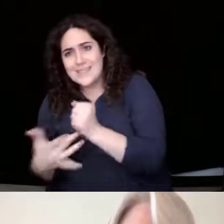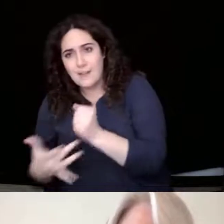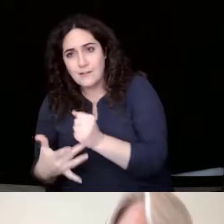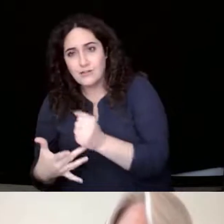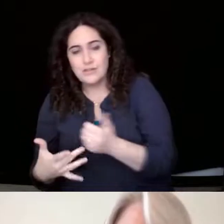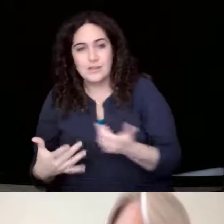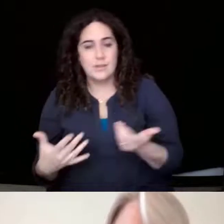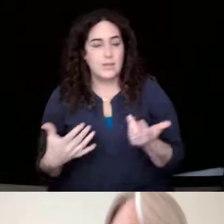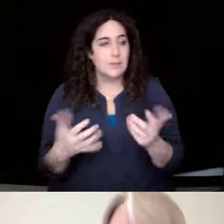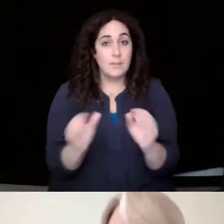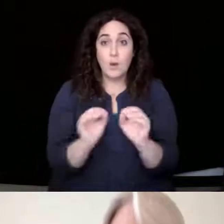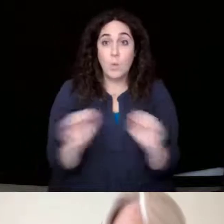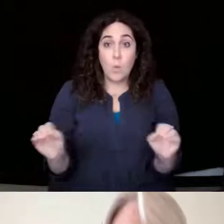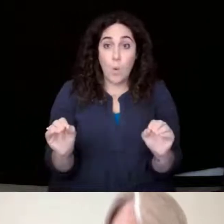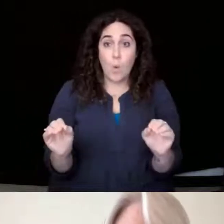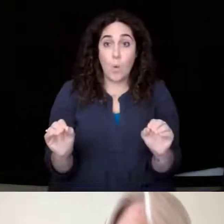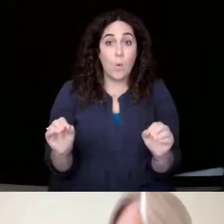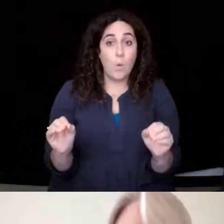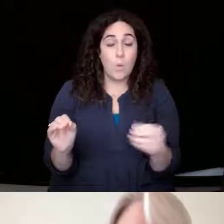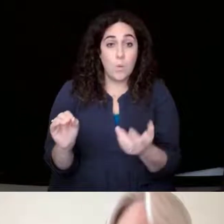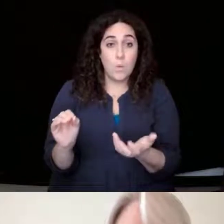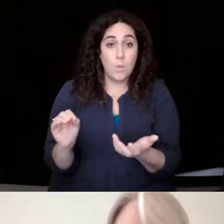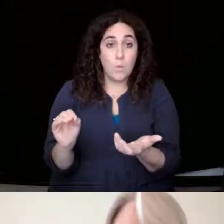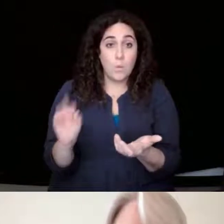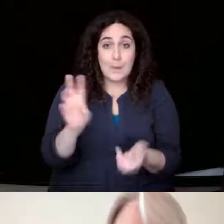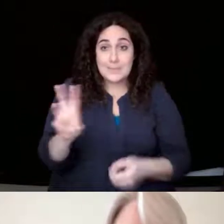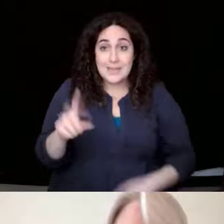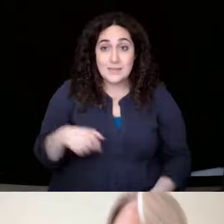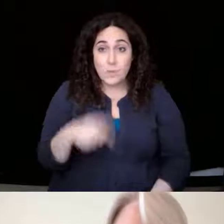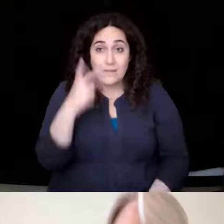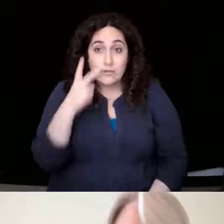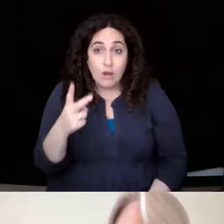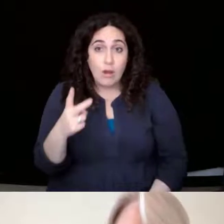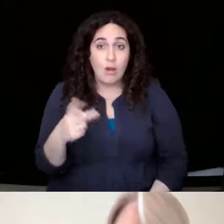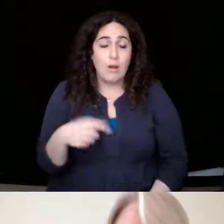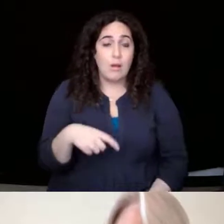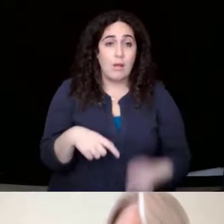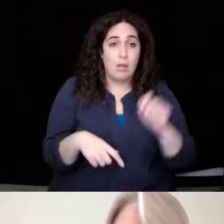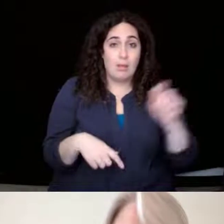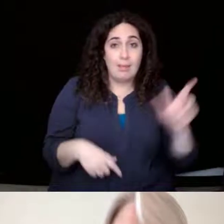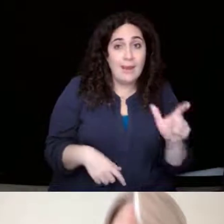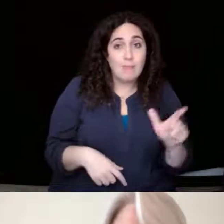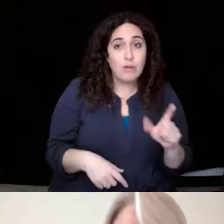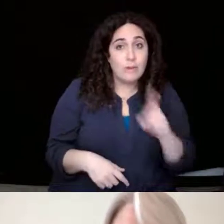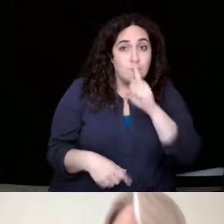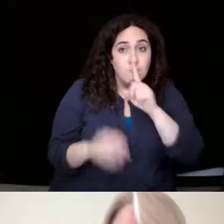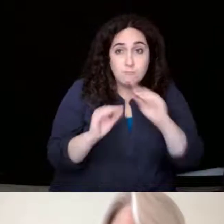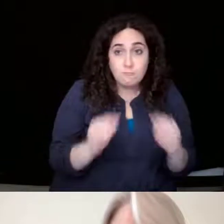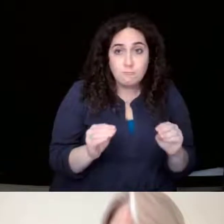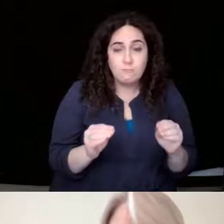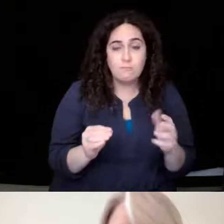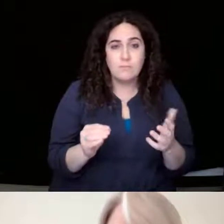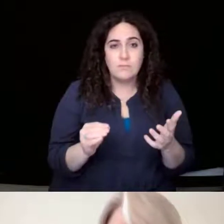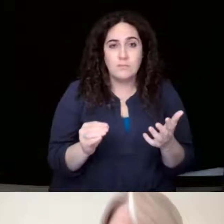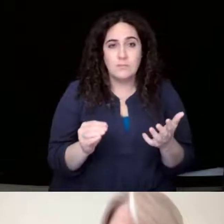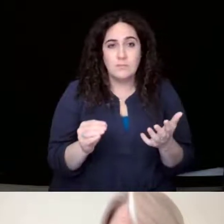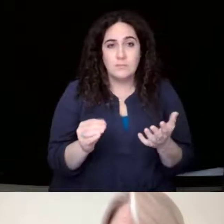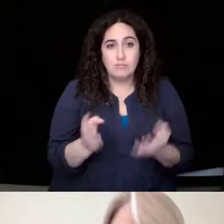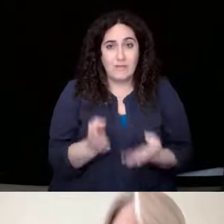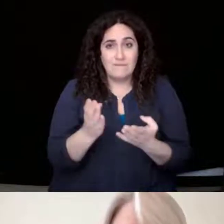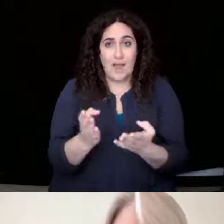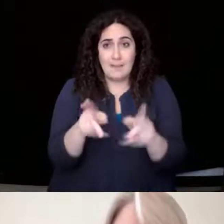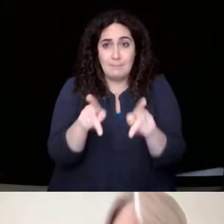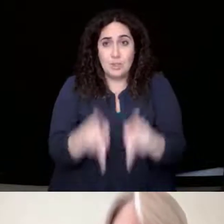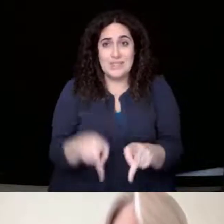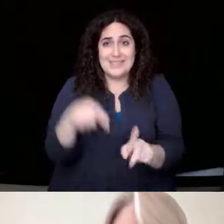platform that we saw, and I can't think of most library websites that make this very foregrounded either, which is to say, if you are